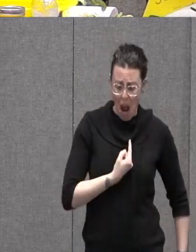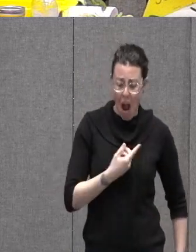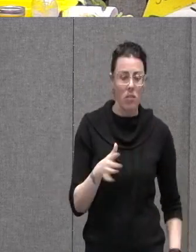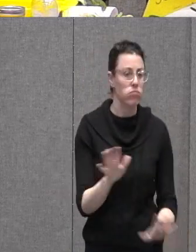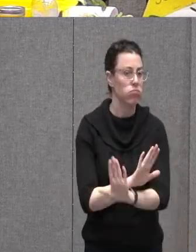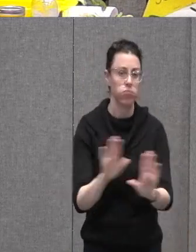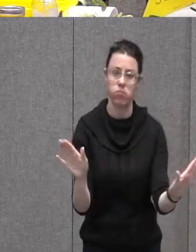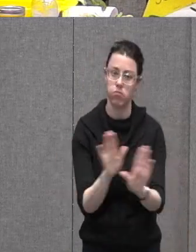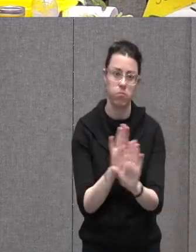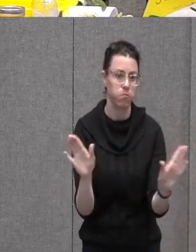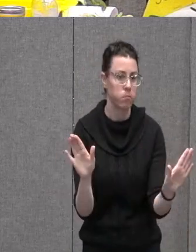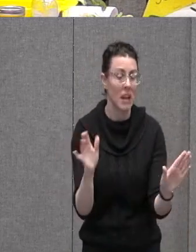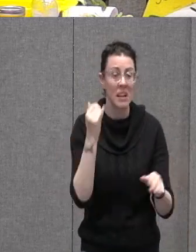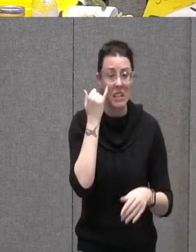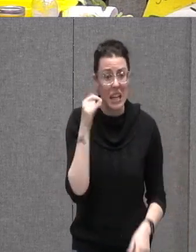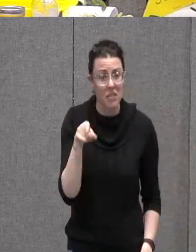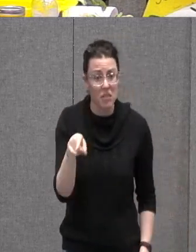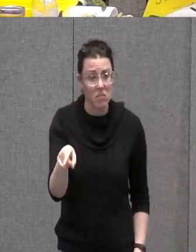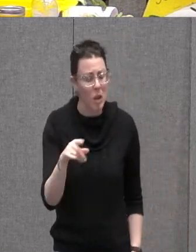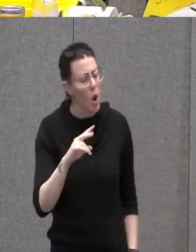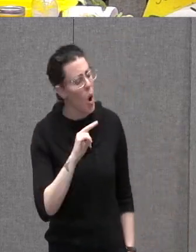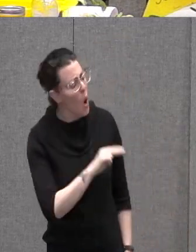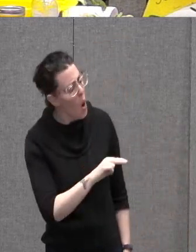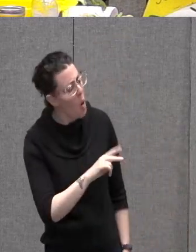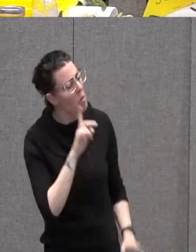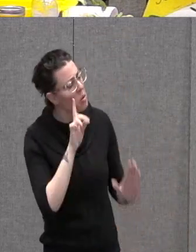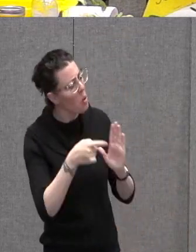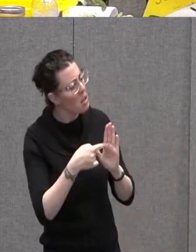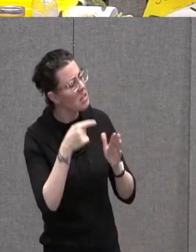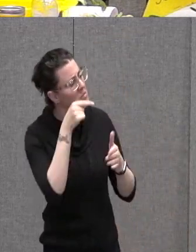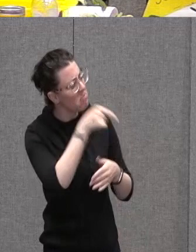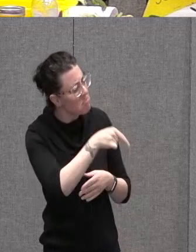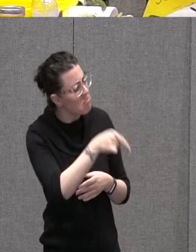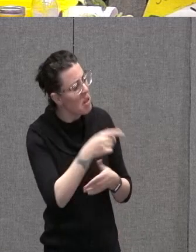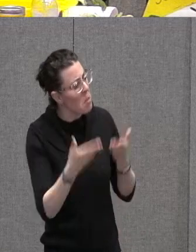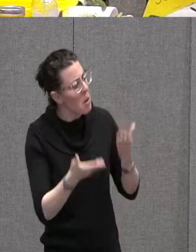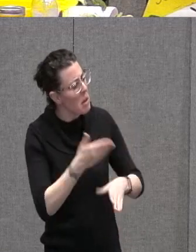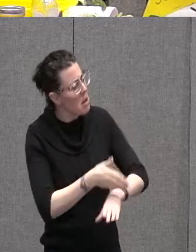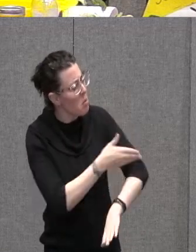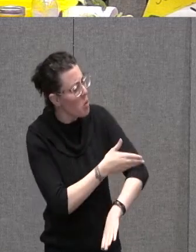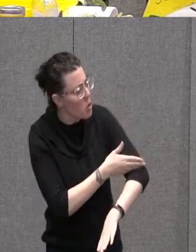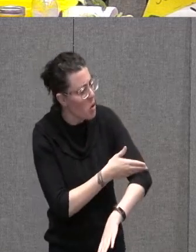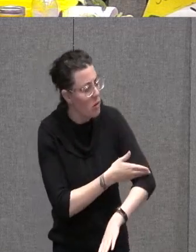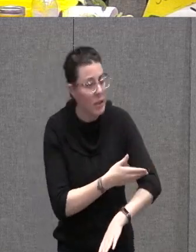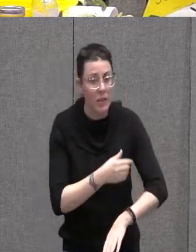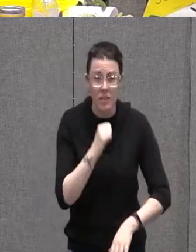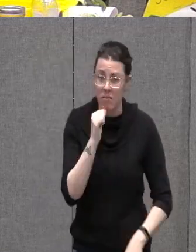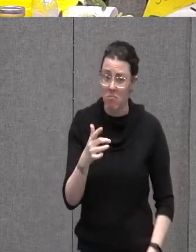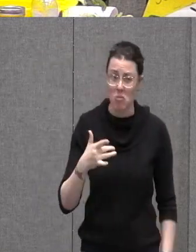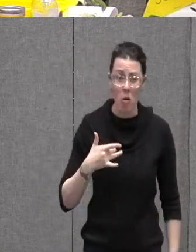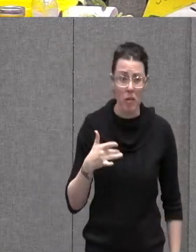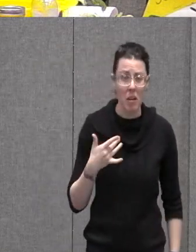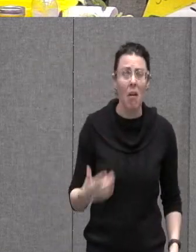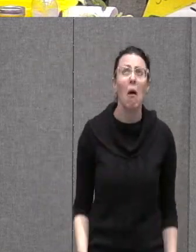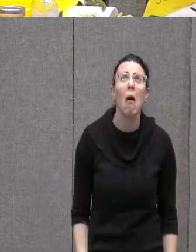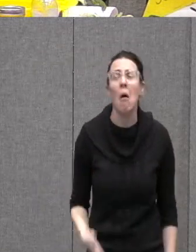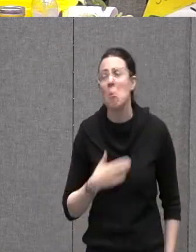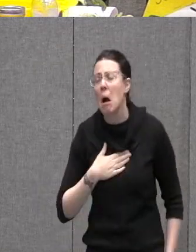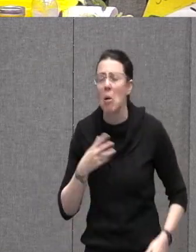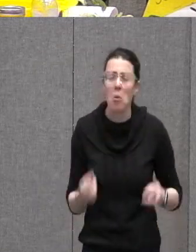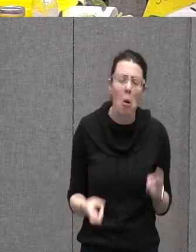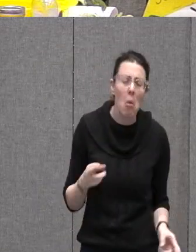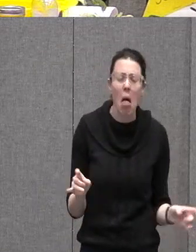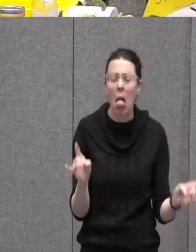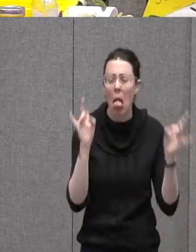bad design. It just means it's something to think about. Maybe it will work for your robot and maybe it won't. But we're always trying to